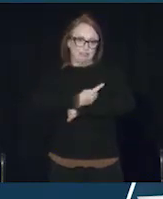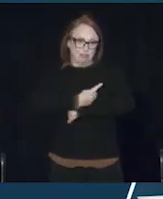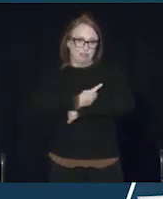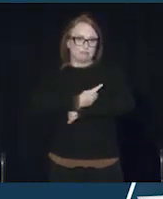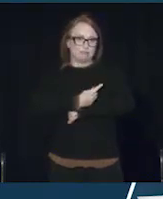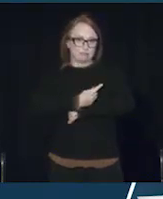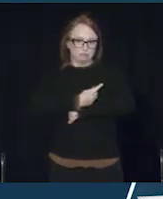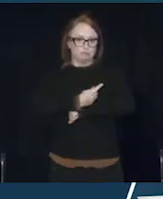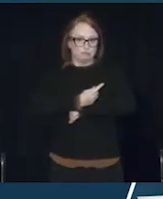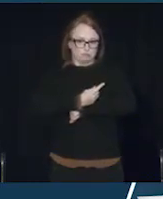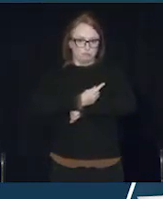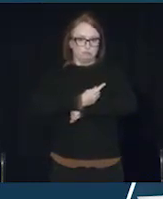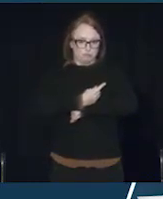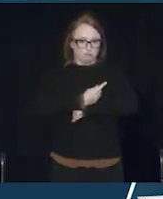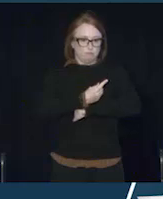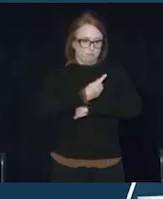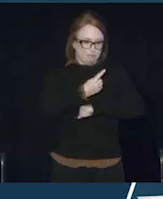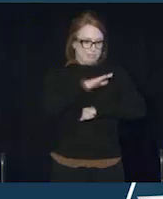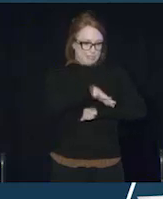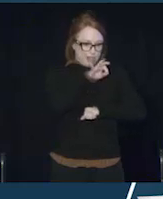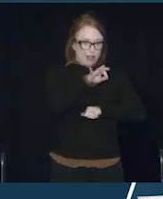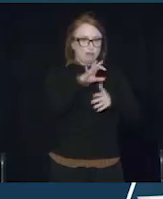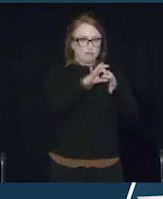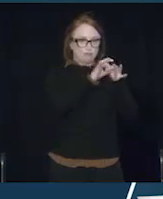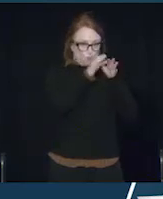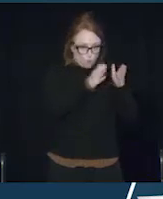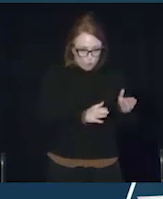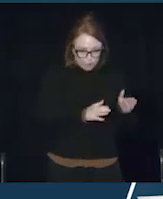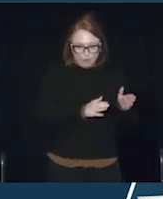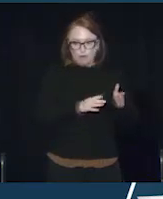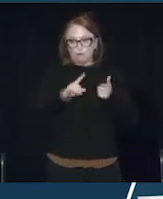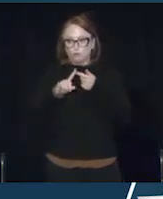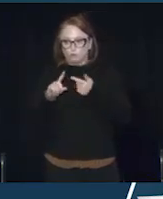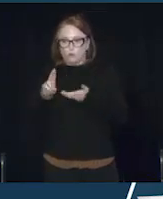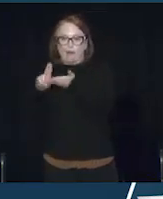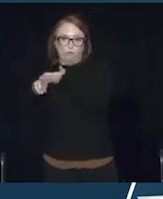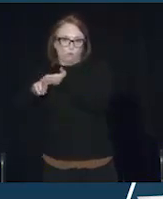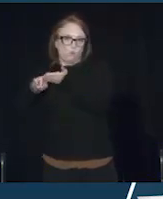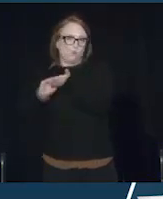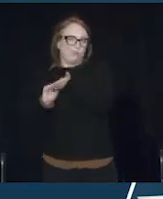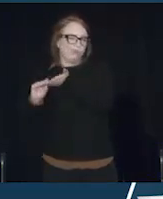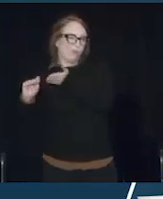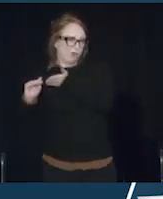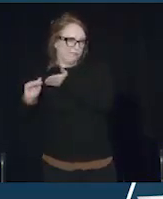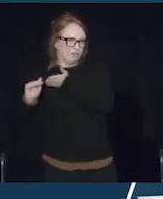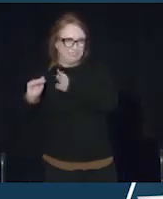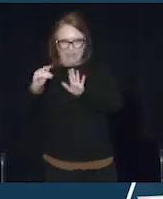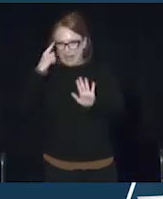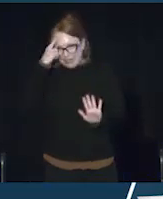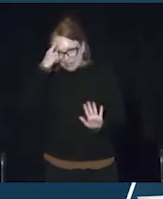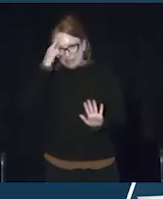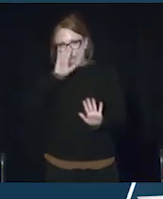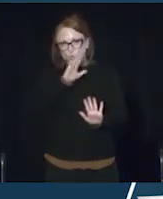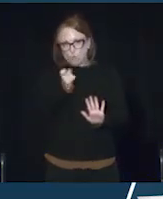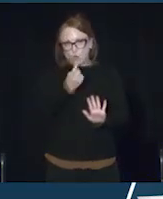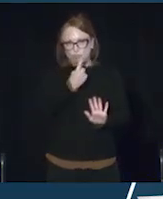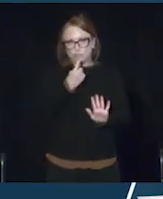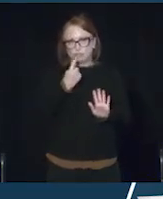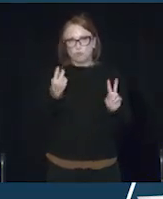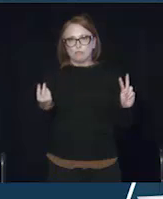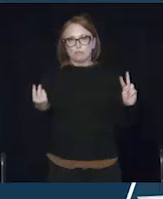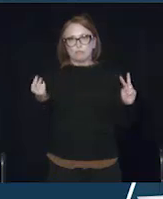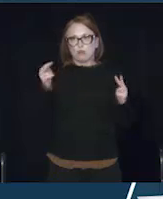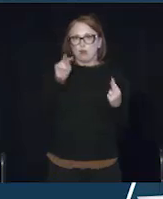a waiver support coordinator to enroll them on the iBudget waiver. So I think your question was the other way around,